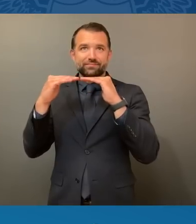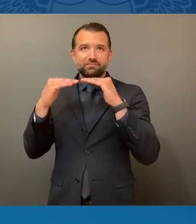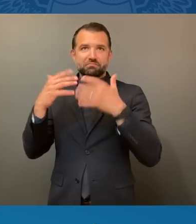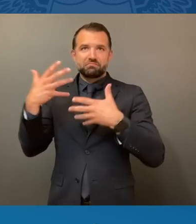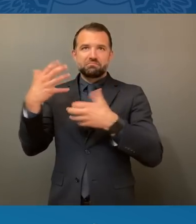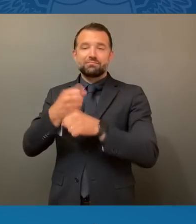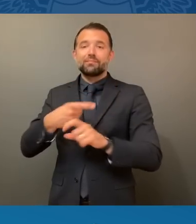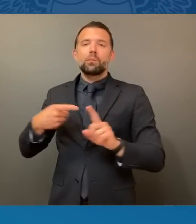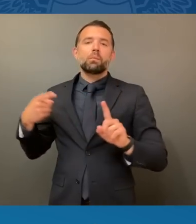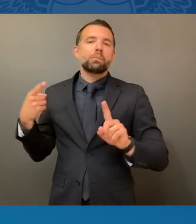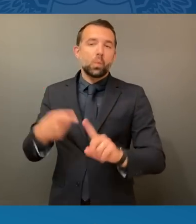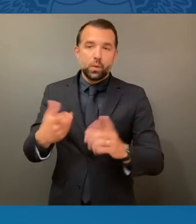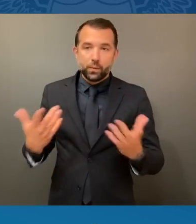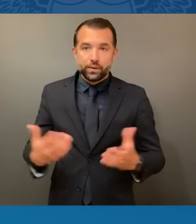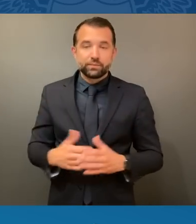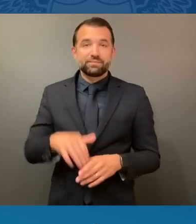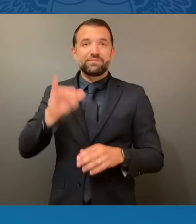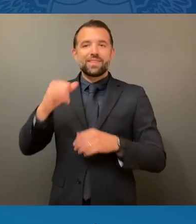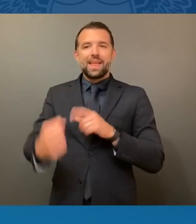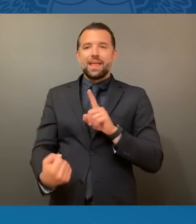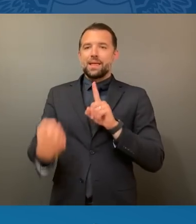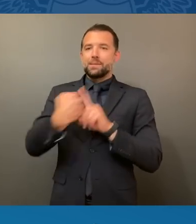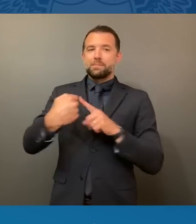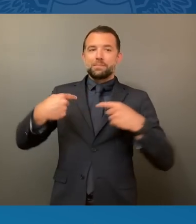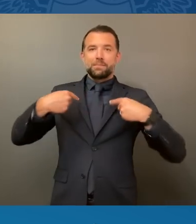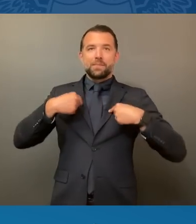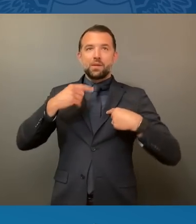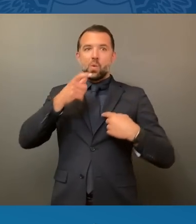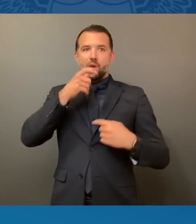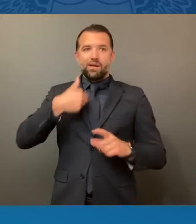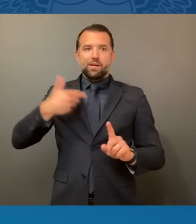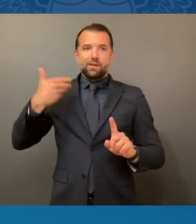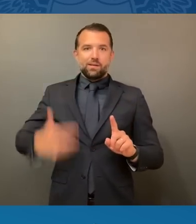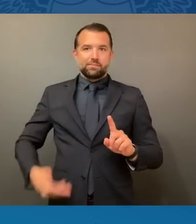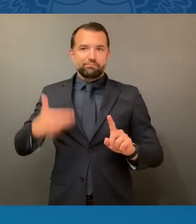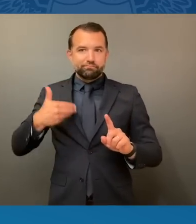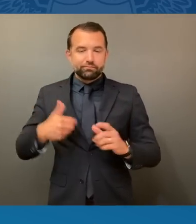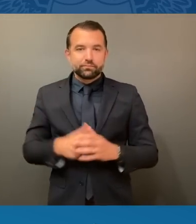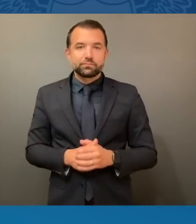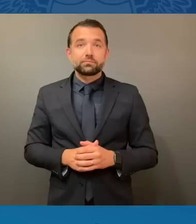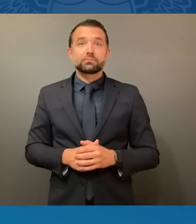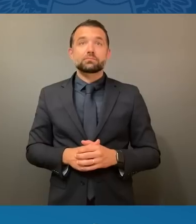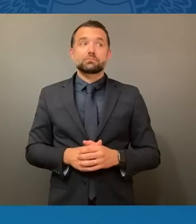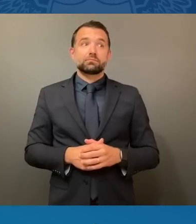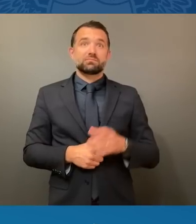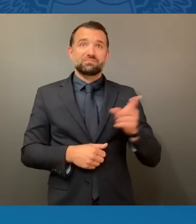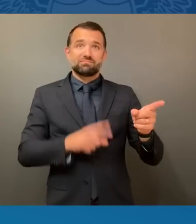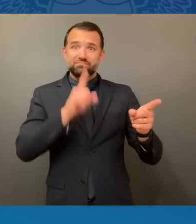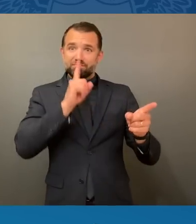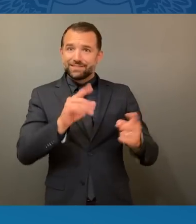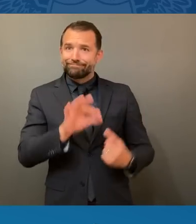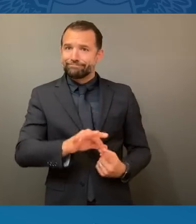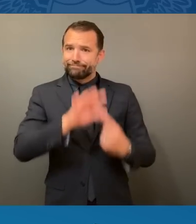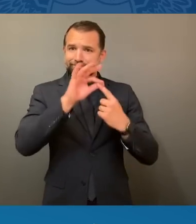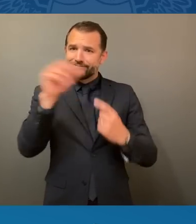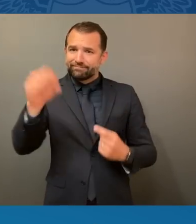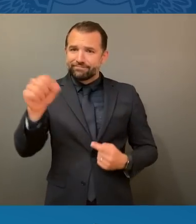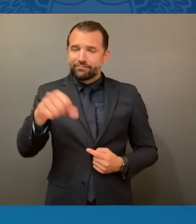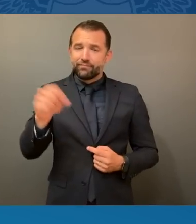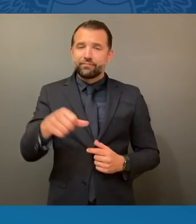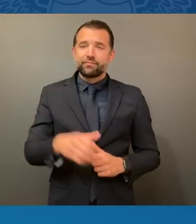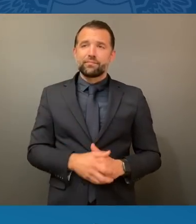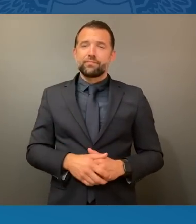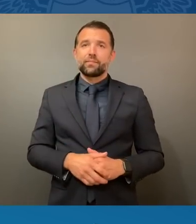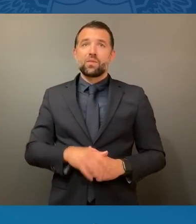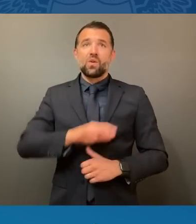that's, in a nutshell, some of the things that formed who I was and who I am at an early age. You sure are special. And